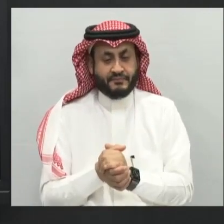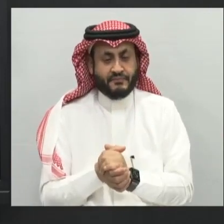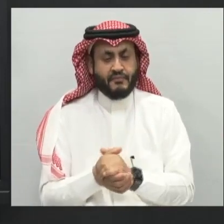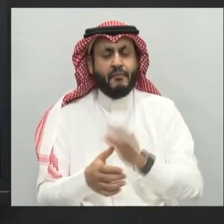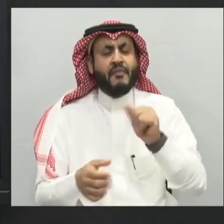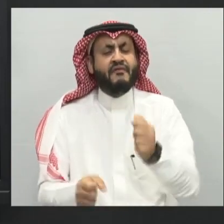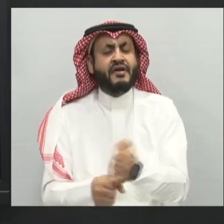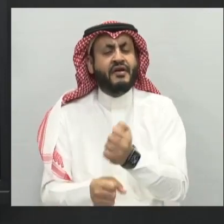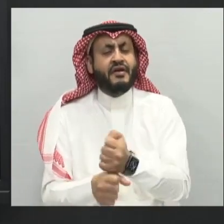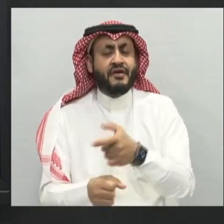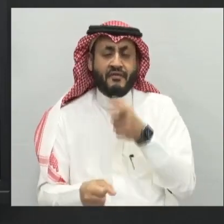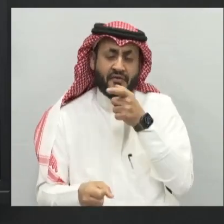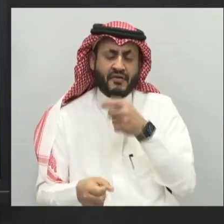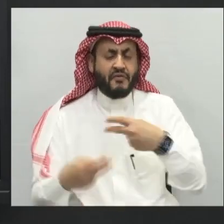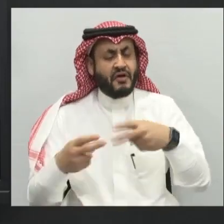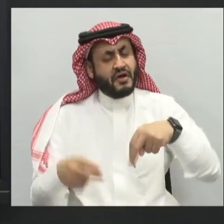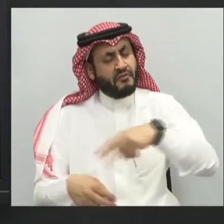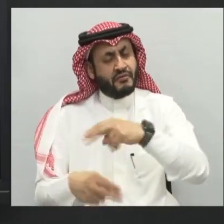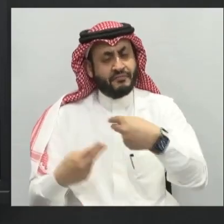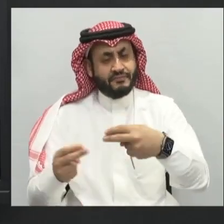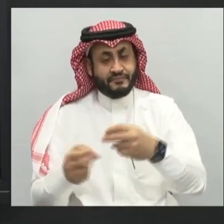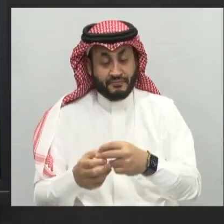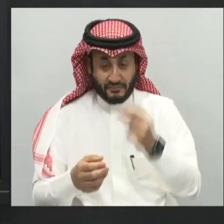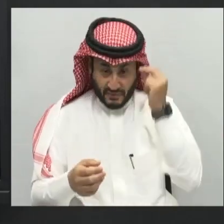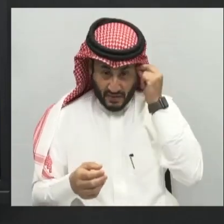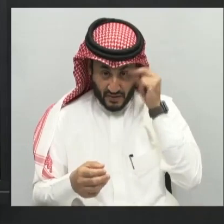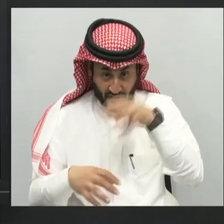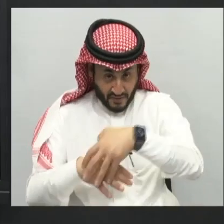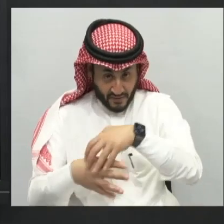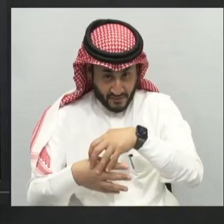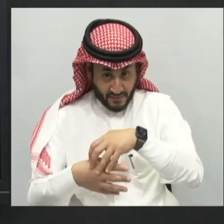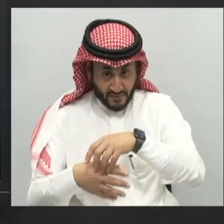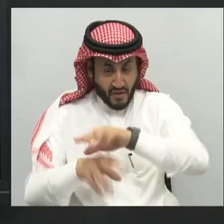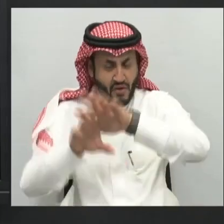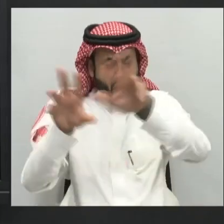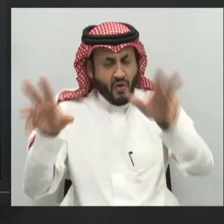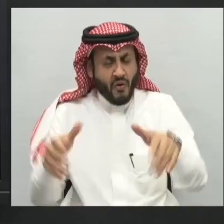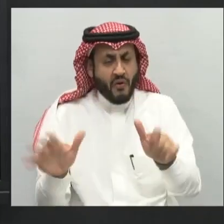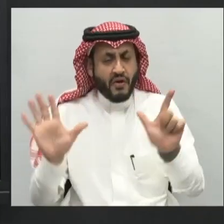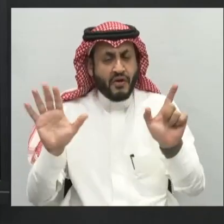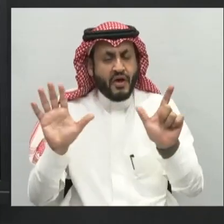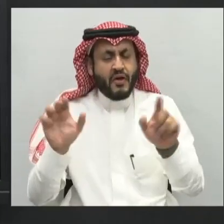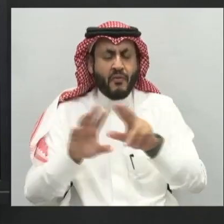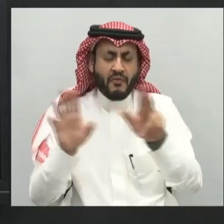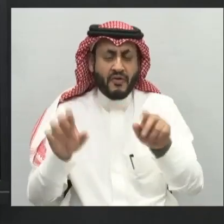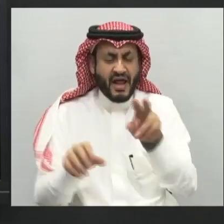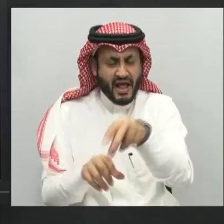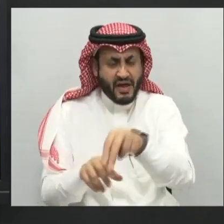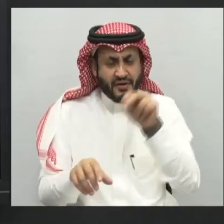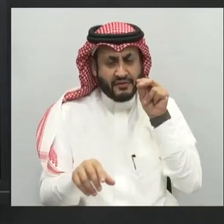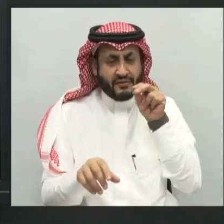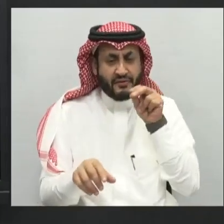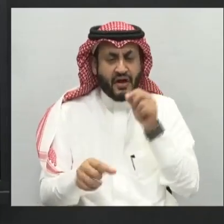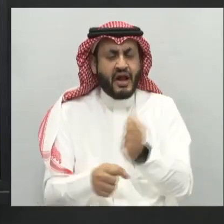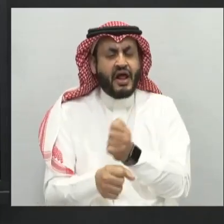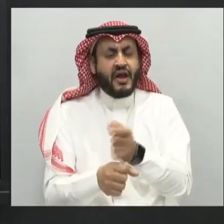else on this day, so we can go out on Friday. You see what we're doing here? We're looking at all the days of the week and we're choosing what to